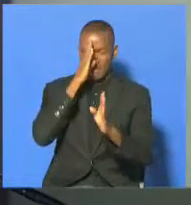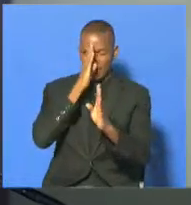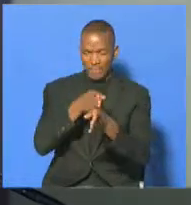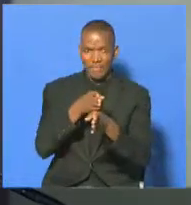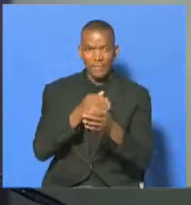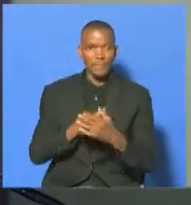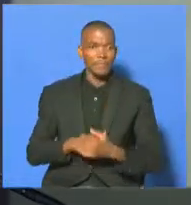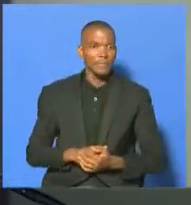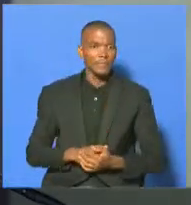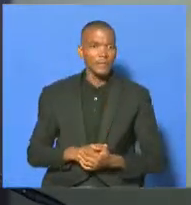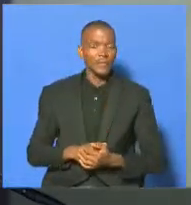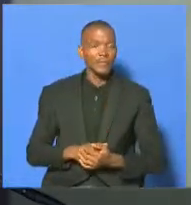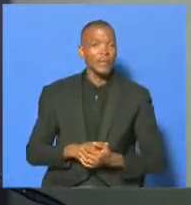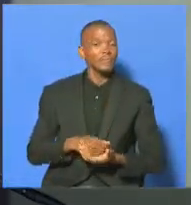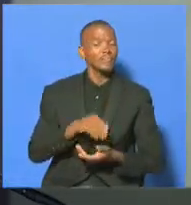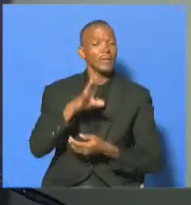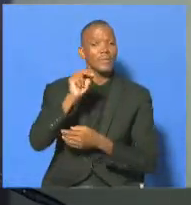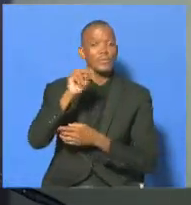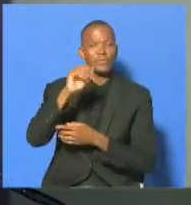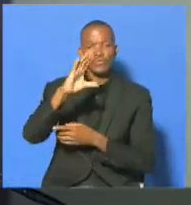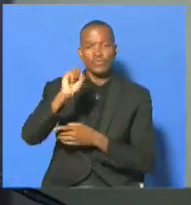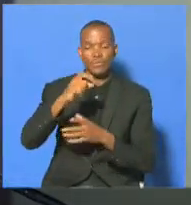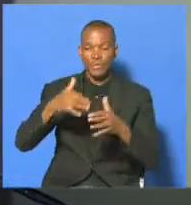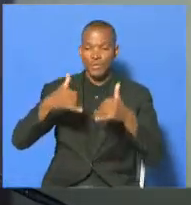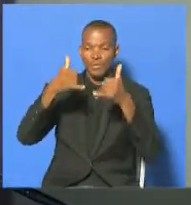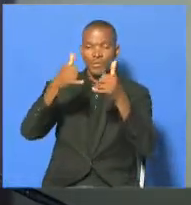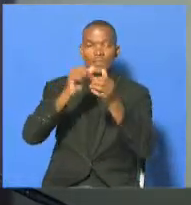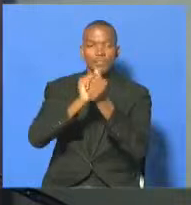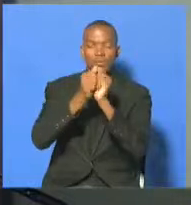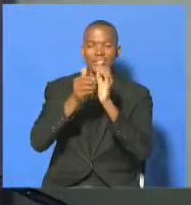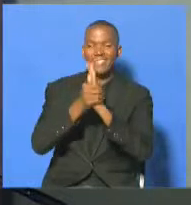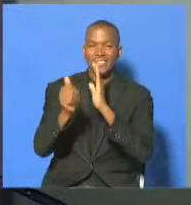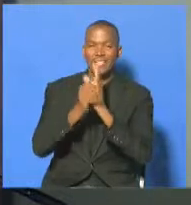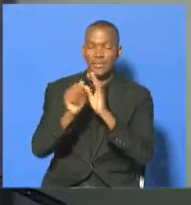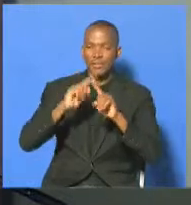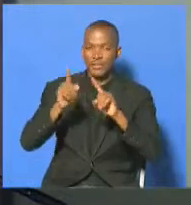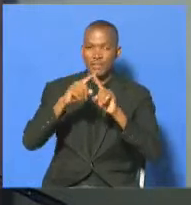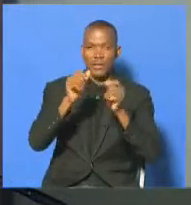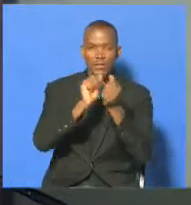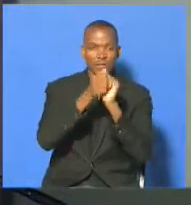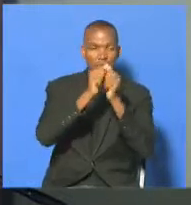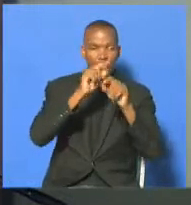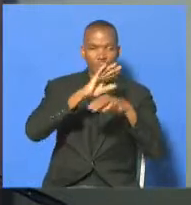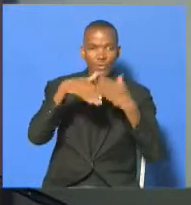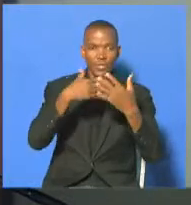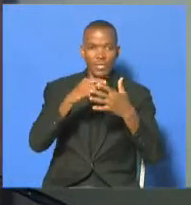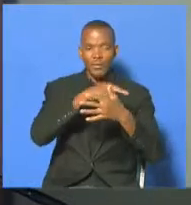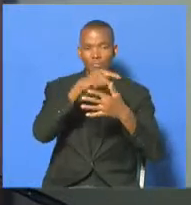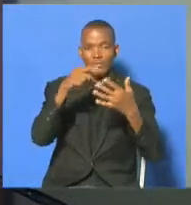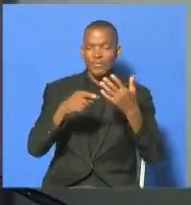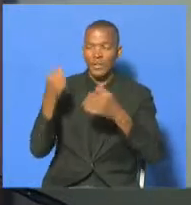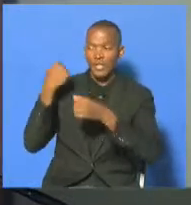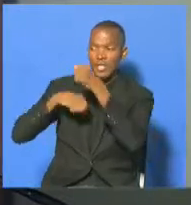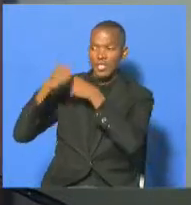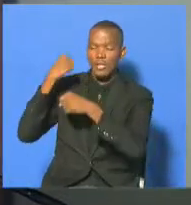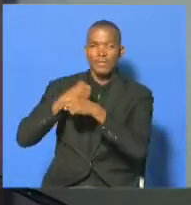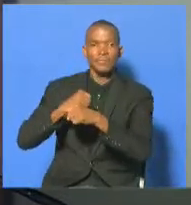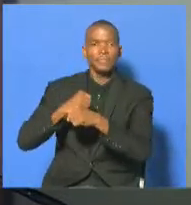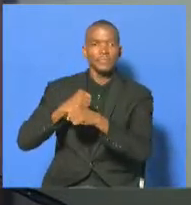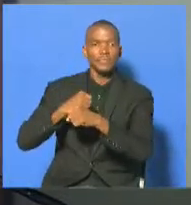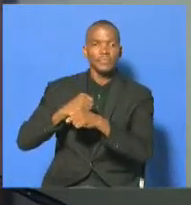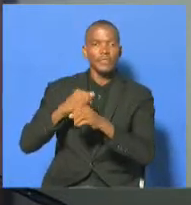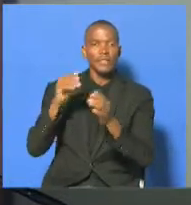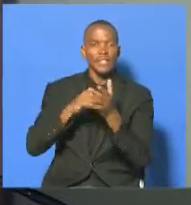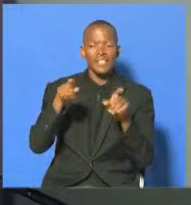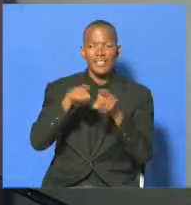National Sport Awards recognize sport talent across different sport codes for over the past year. And